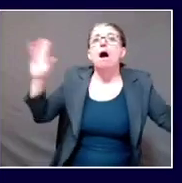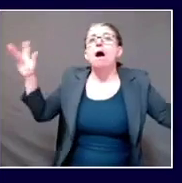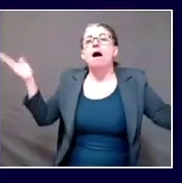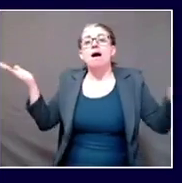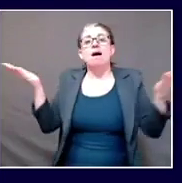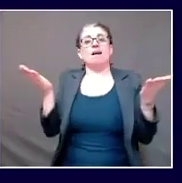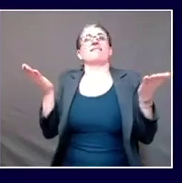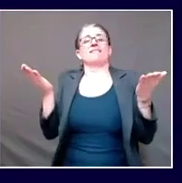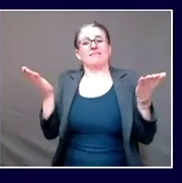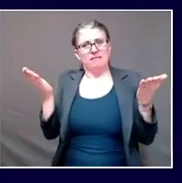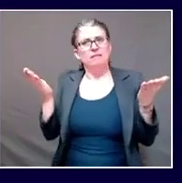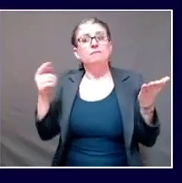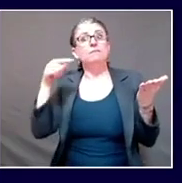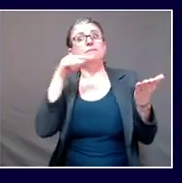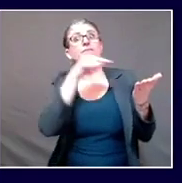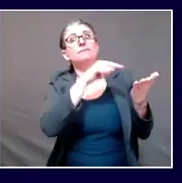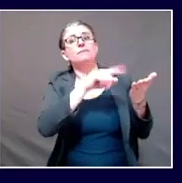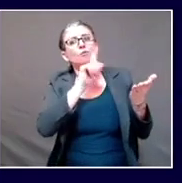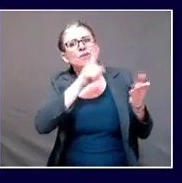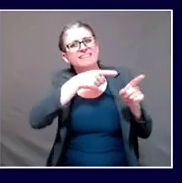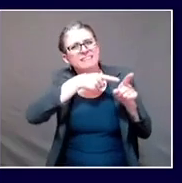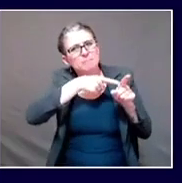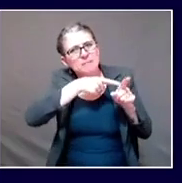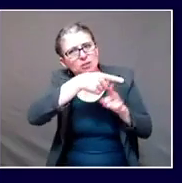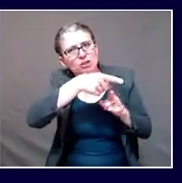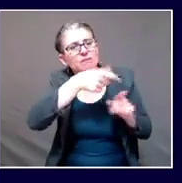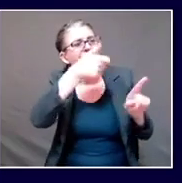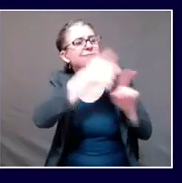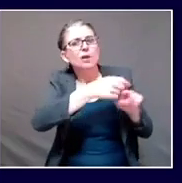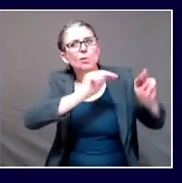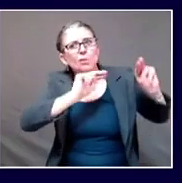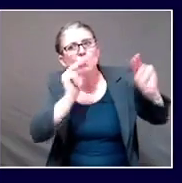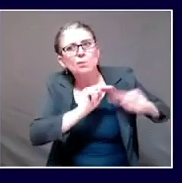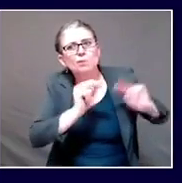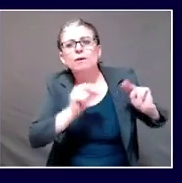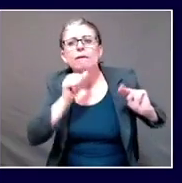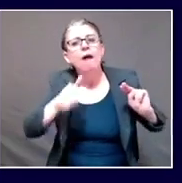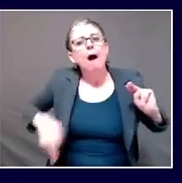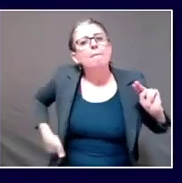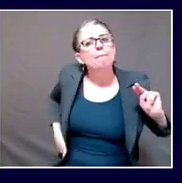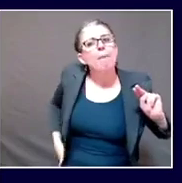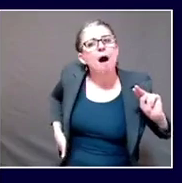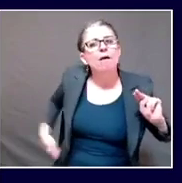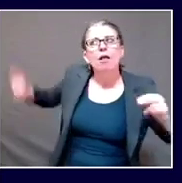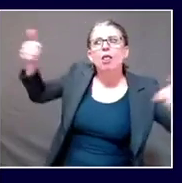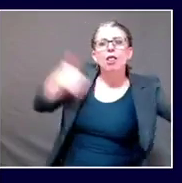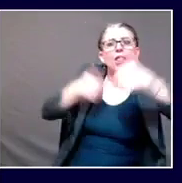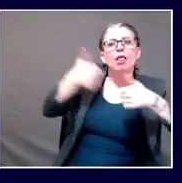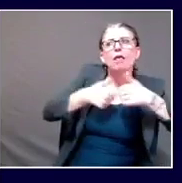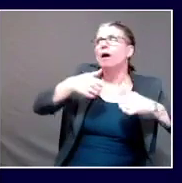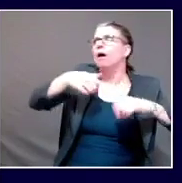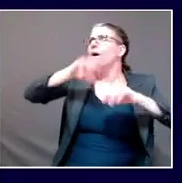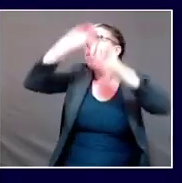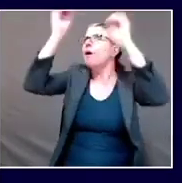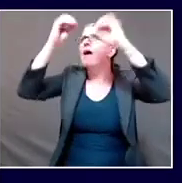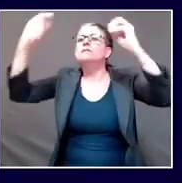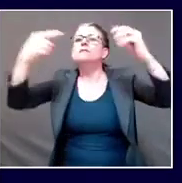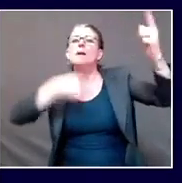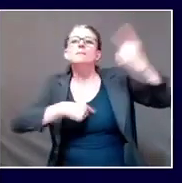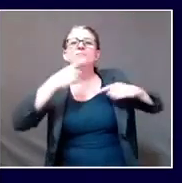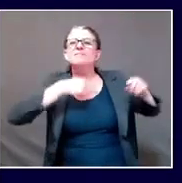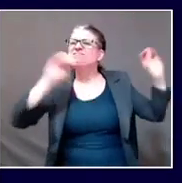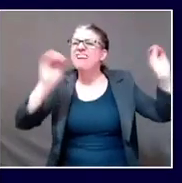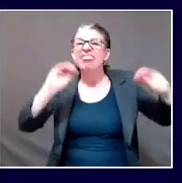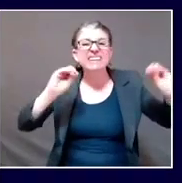are independent and not affiliated either with the government agencies or with the companies themselves. So that is very much part of the